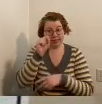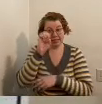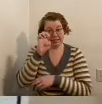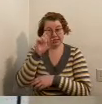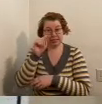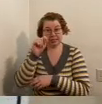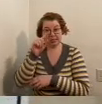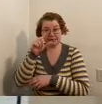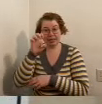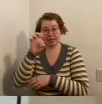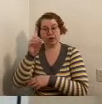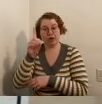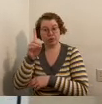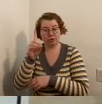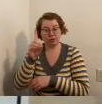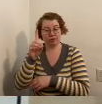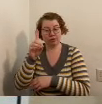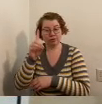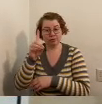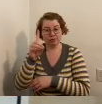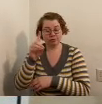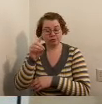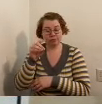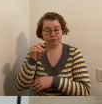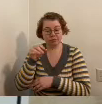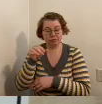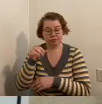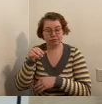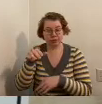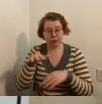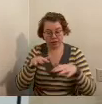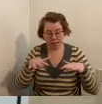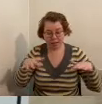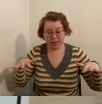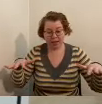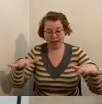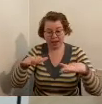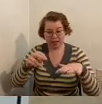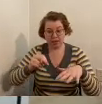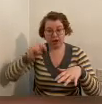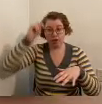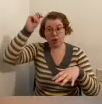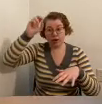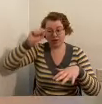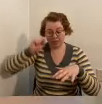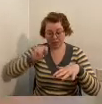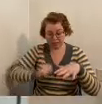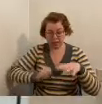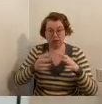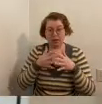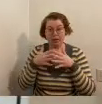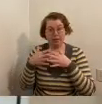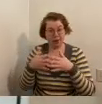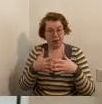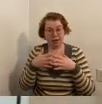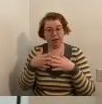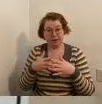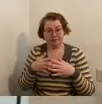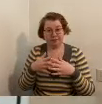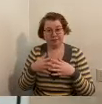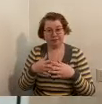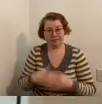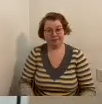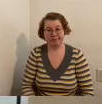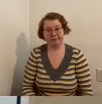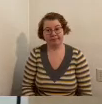settled on land in North and South America.